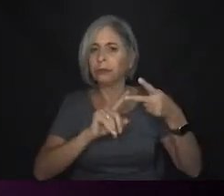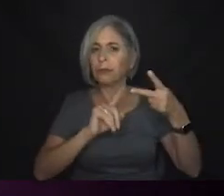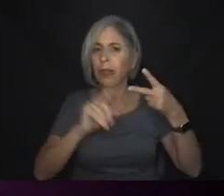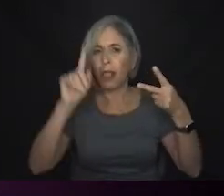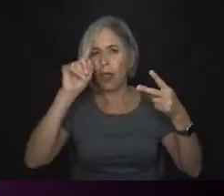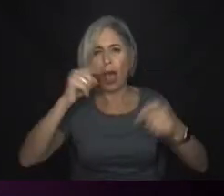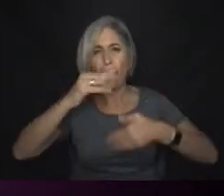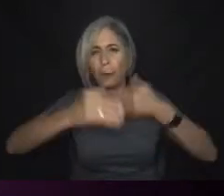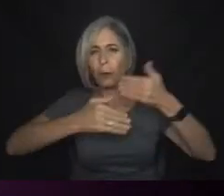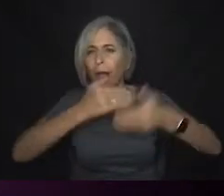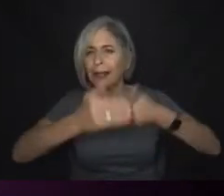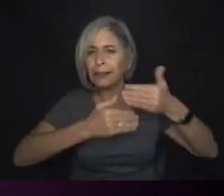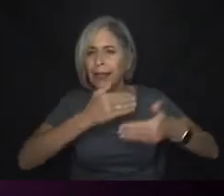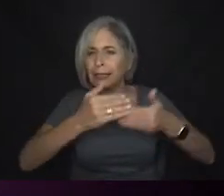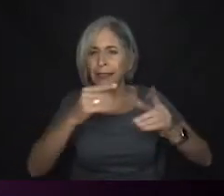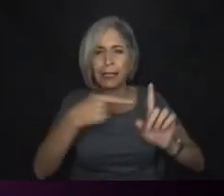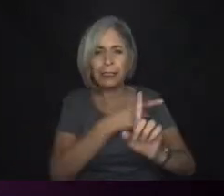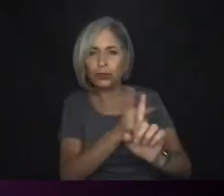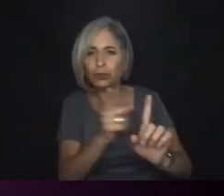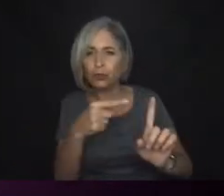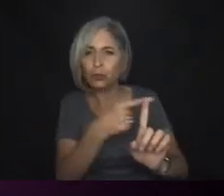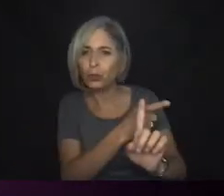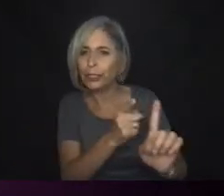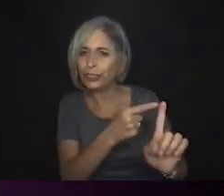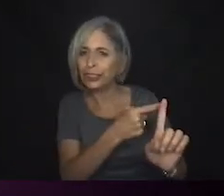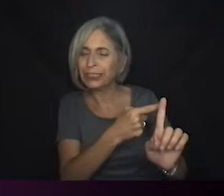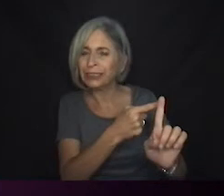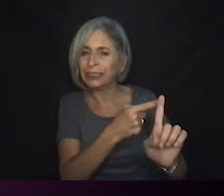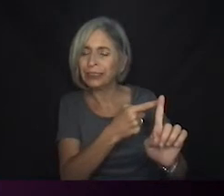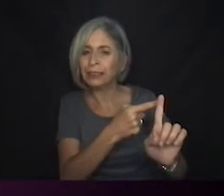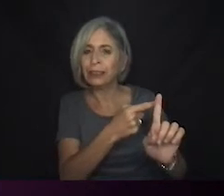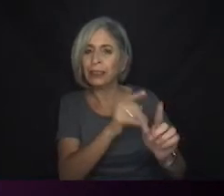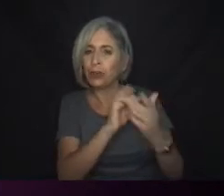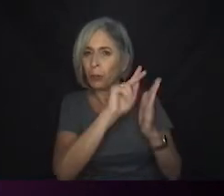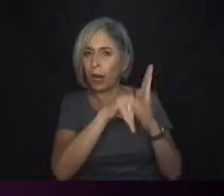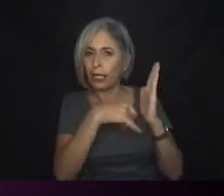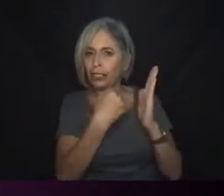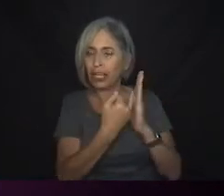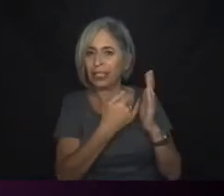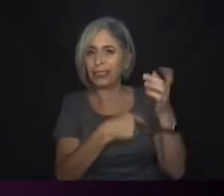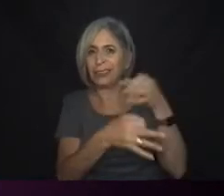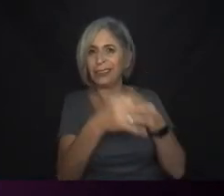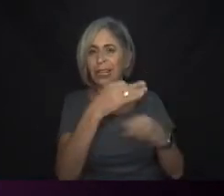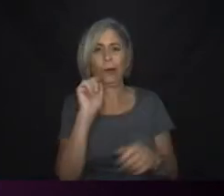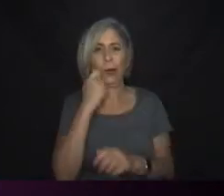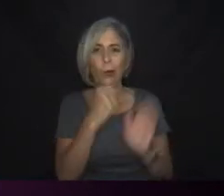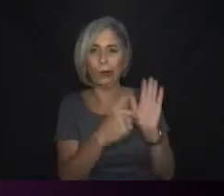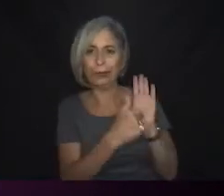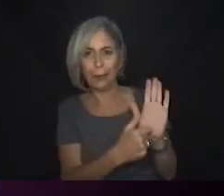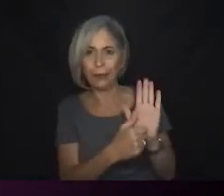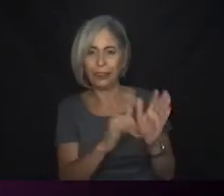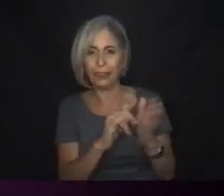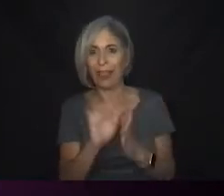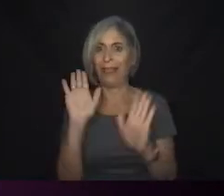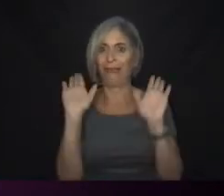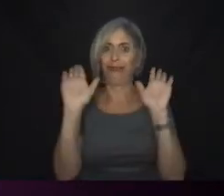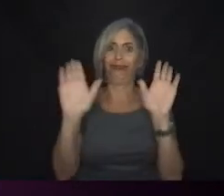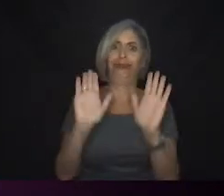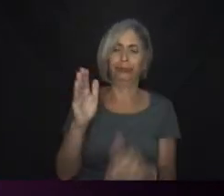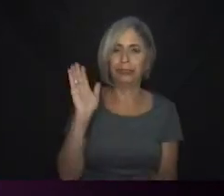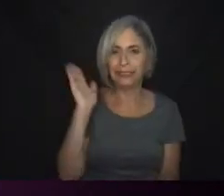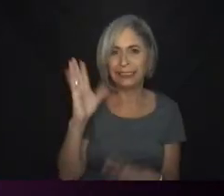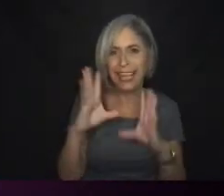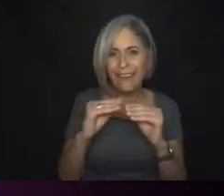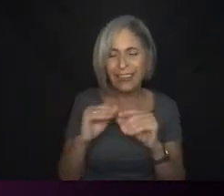and direction and steering of your products instead of like doing some cool demo and then saying, okay, goodbye, great conference. All right. So with